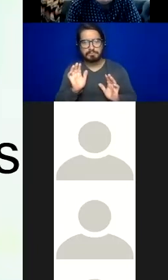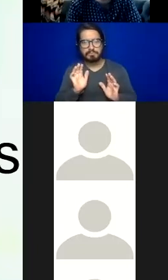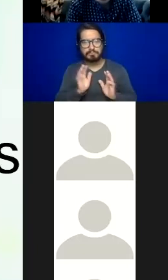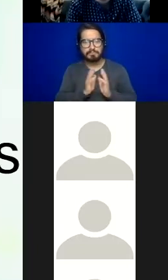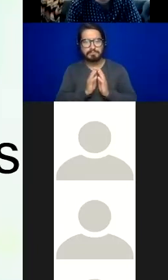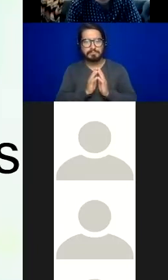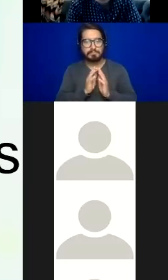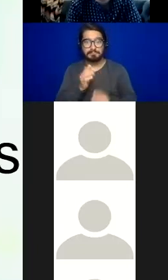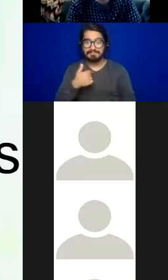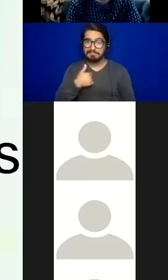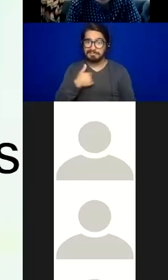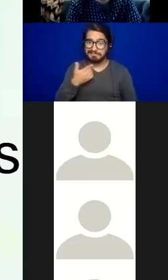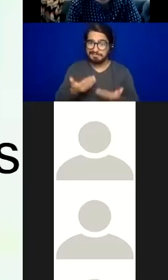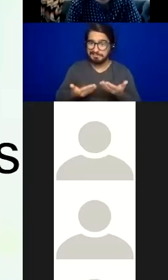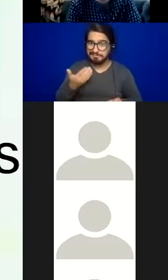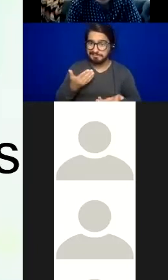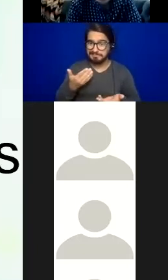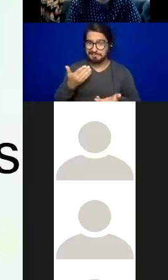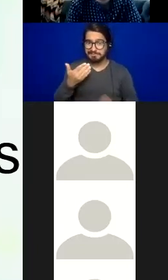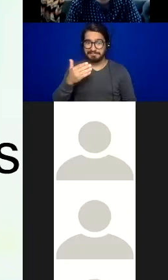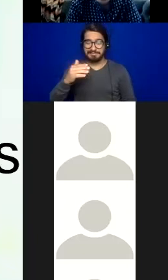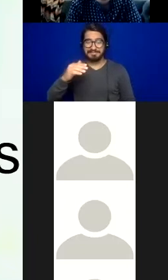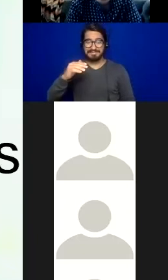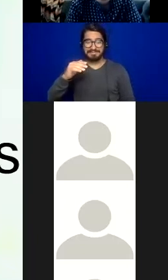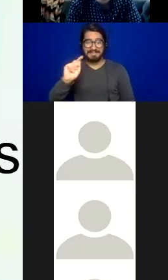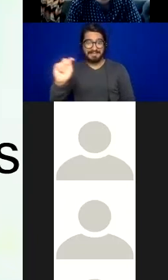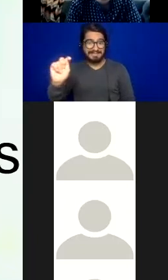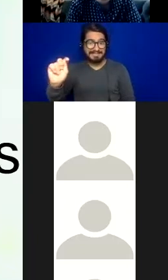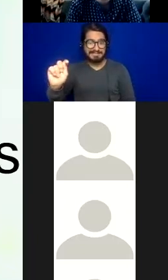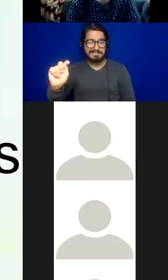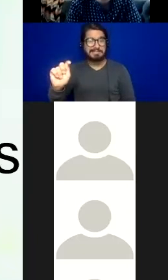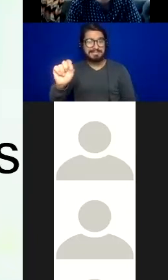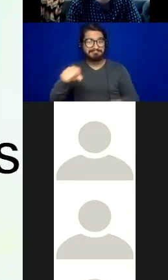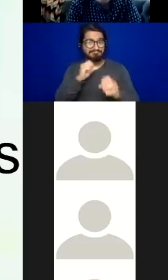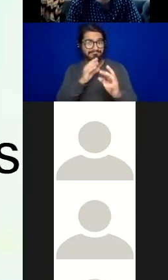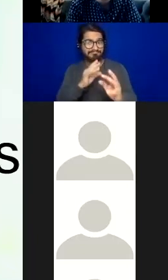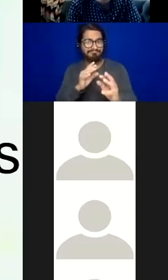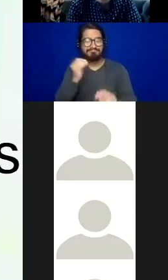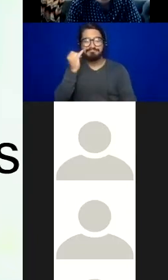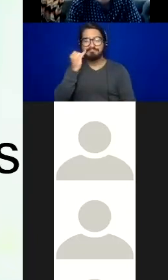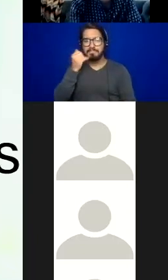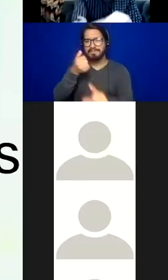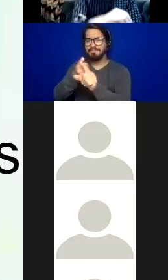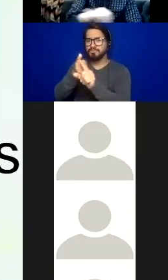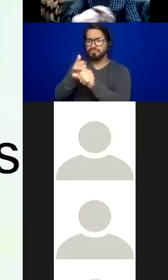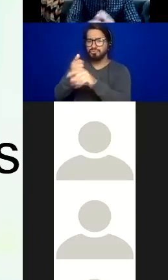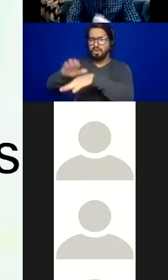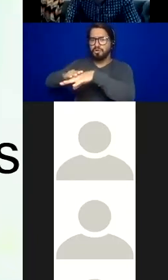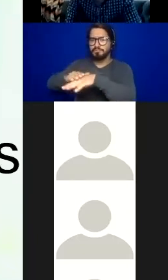Or I am. T, you can speak. I'll give you the, if you unmute your